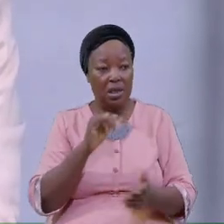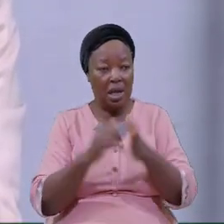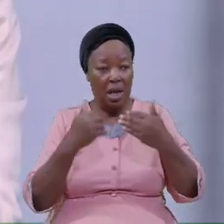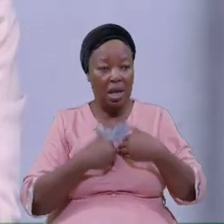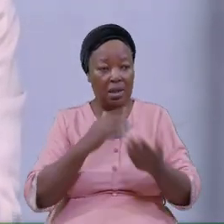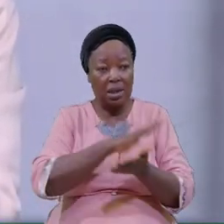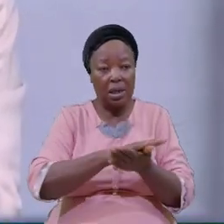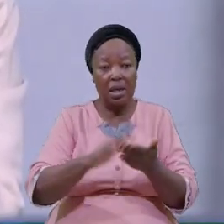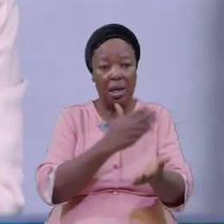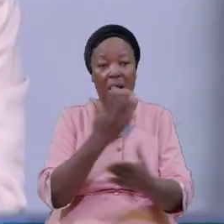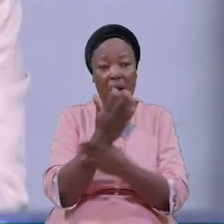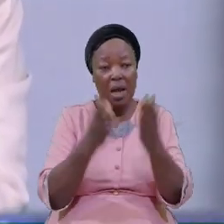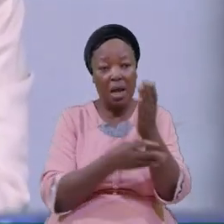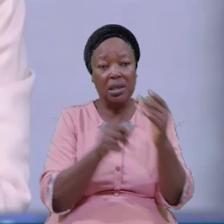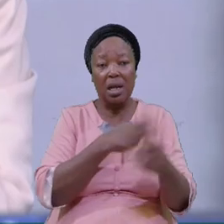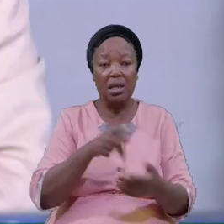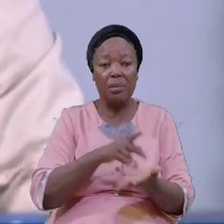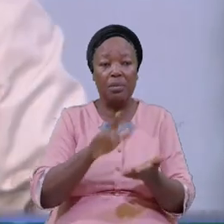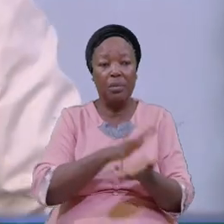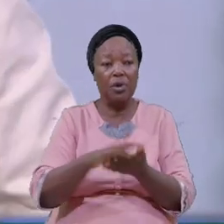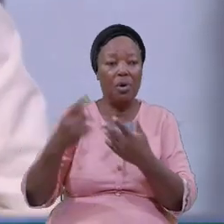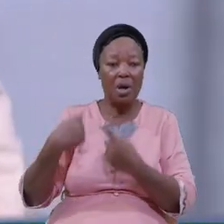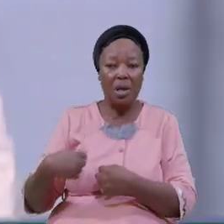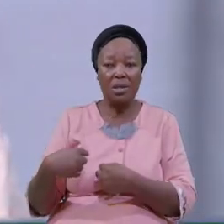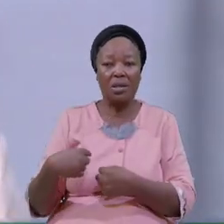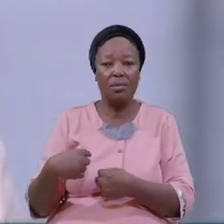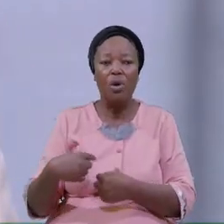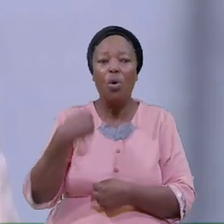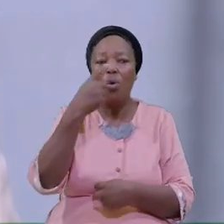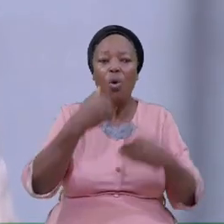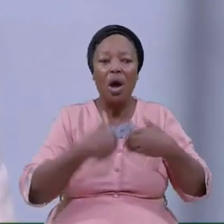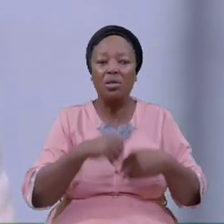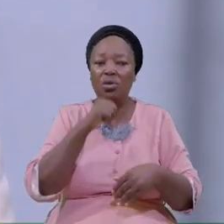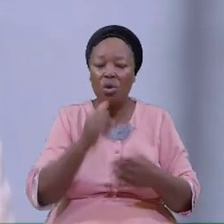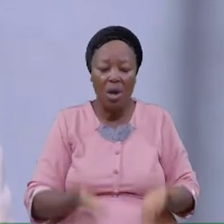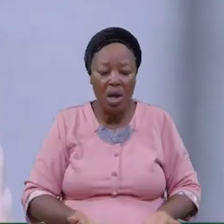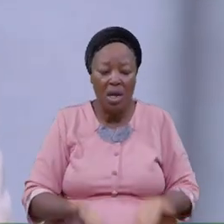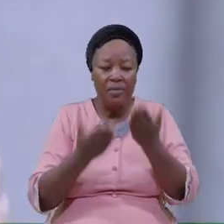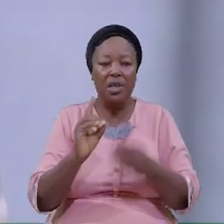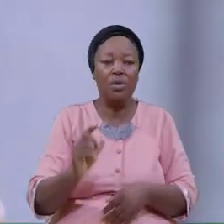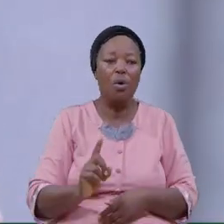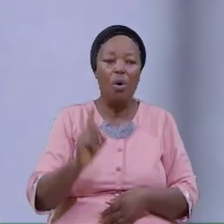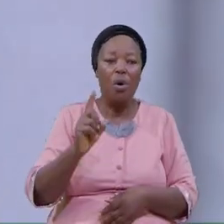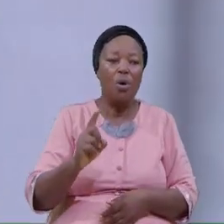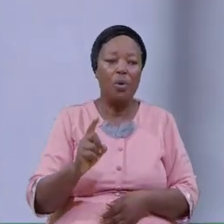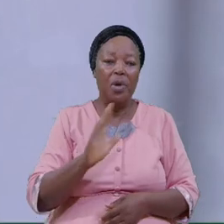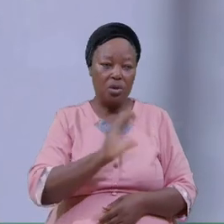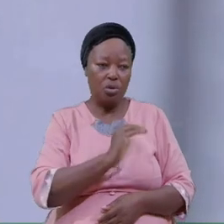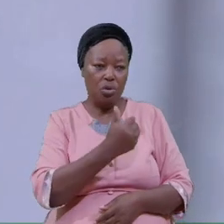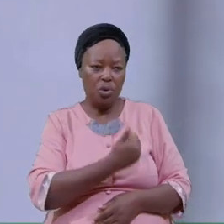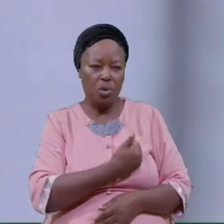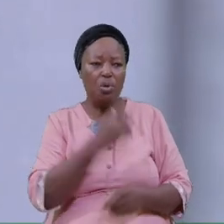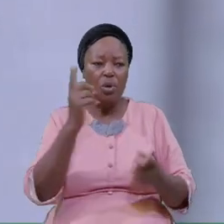pure heart. Celui qui a les mains innocentes et le cœur pur. Who has not lifted up his soul unto